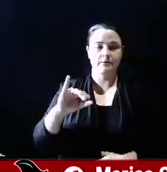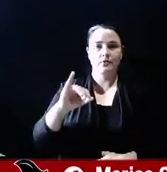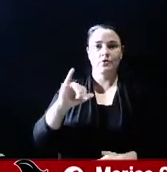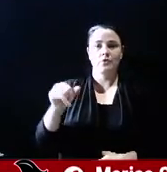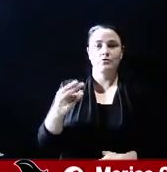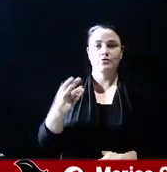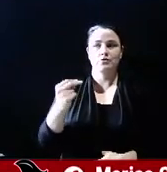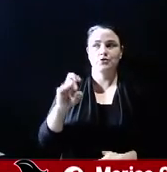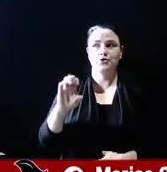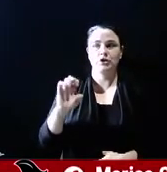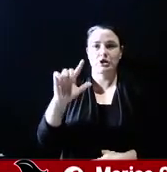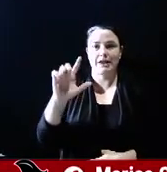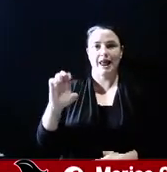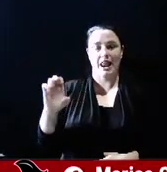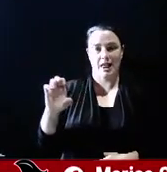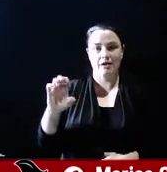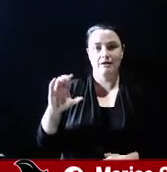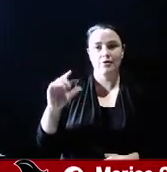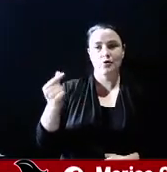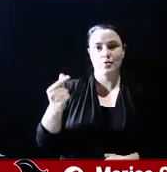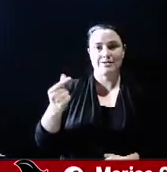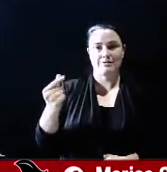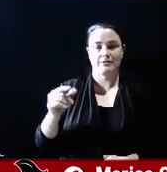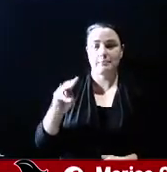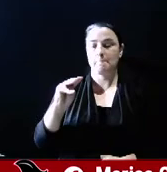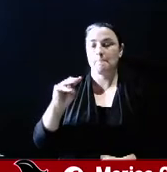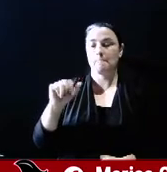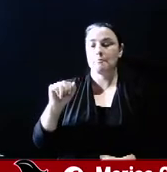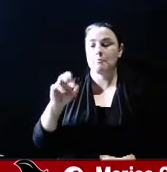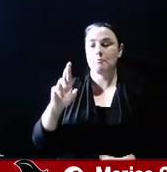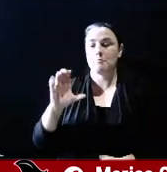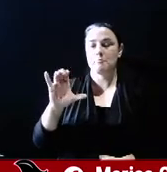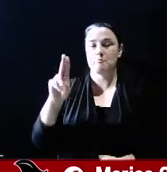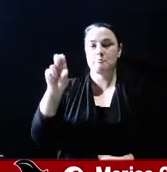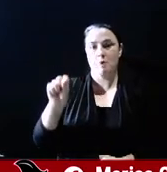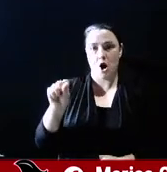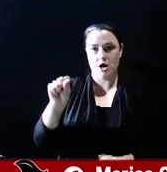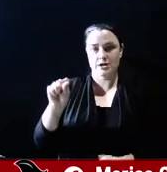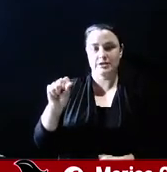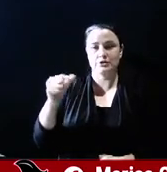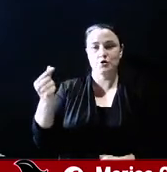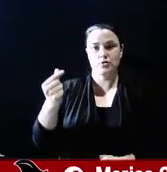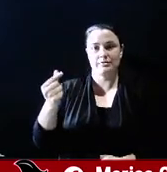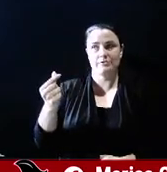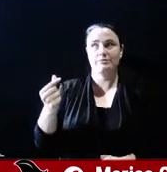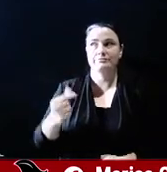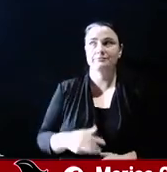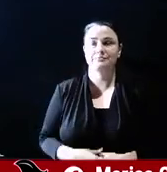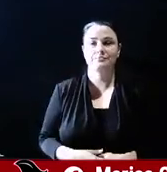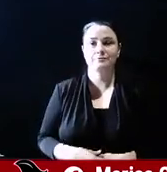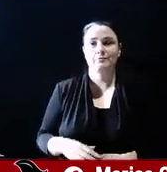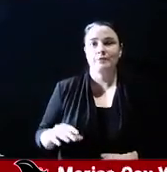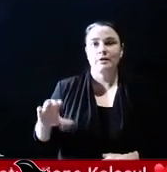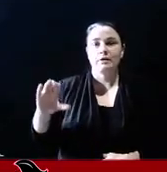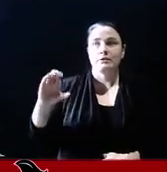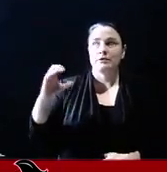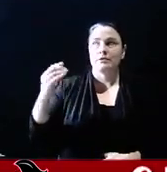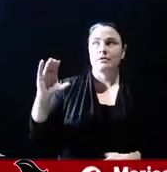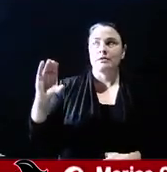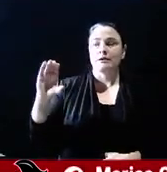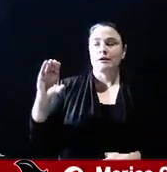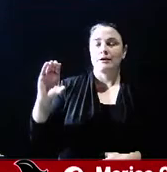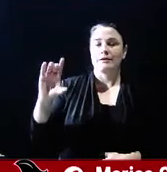Janelle Candace Green. Marcus Allen Alfred Green. Clint